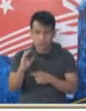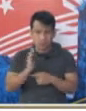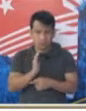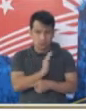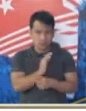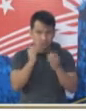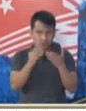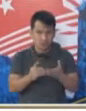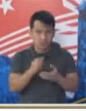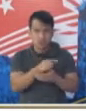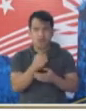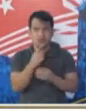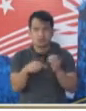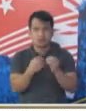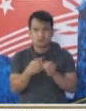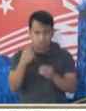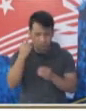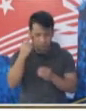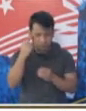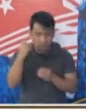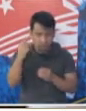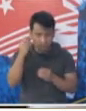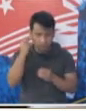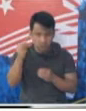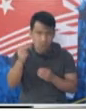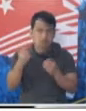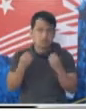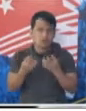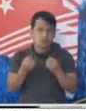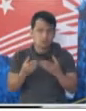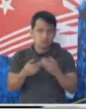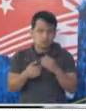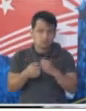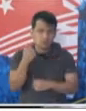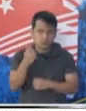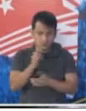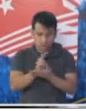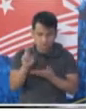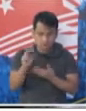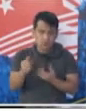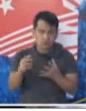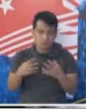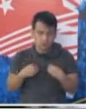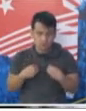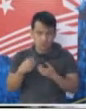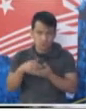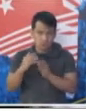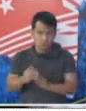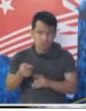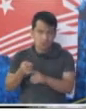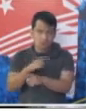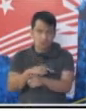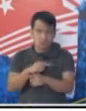Professional Teachers Chairperson Rosita Navarro, maraming universidad at kolehiyo ang tumatanggap ng estudyanteng kumukuha